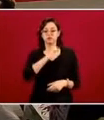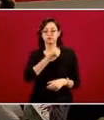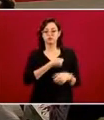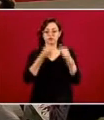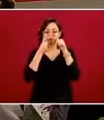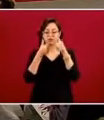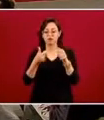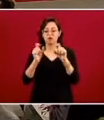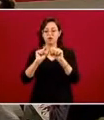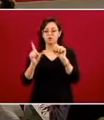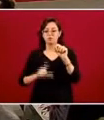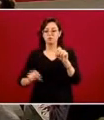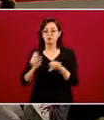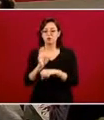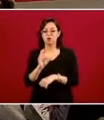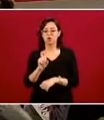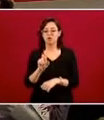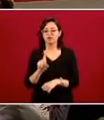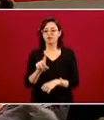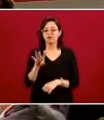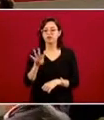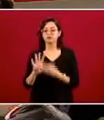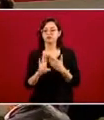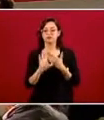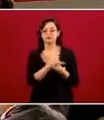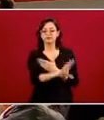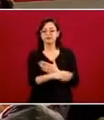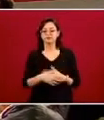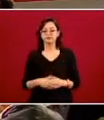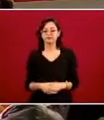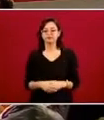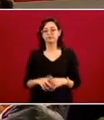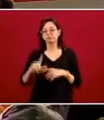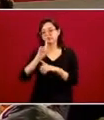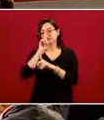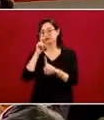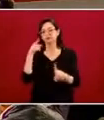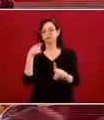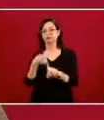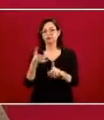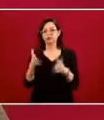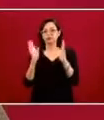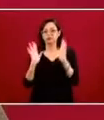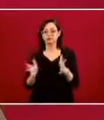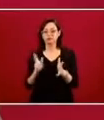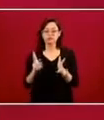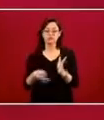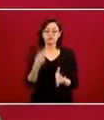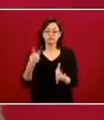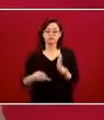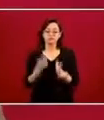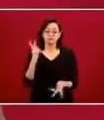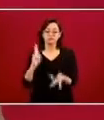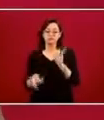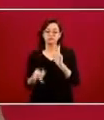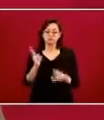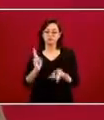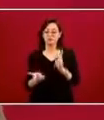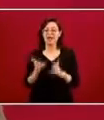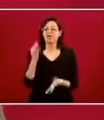recruitment for medical professionals that is named Mexico against COVID-19 versus